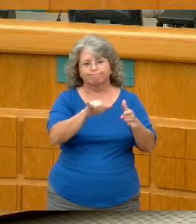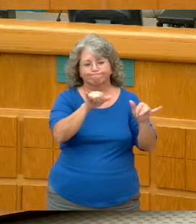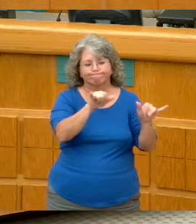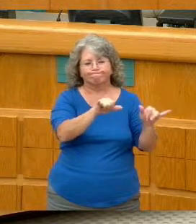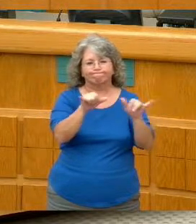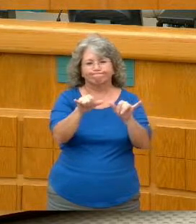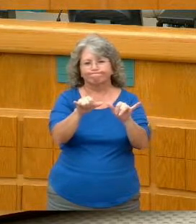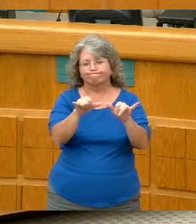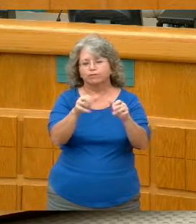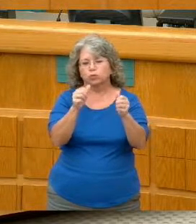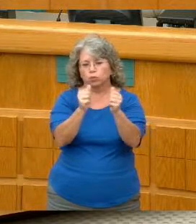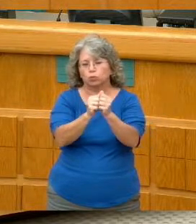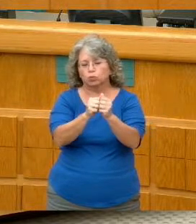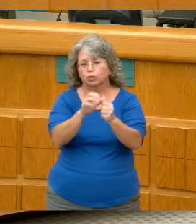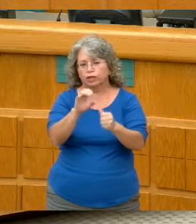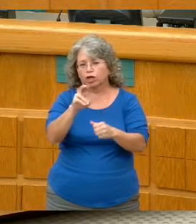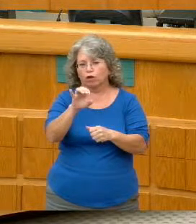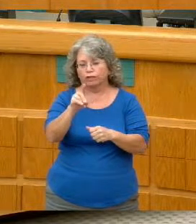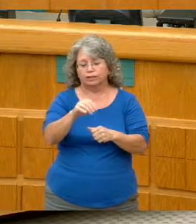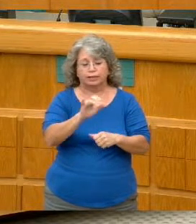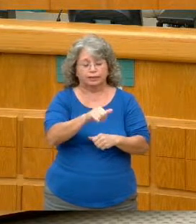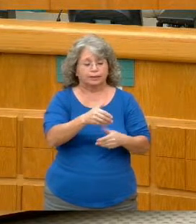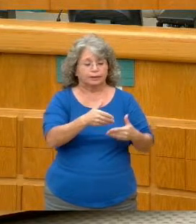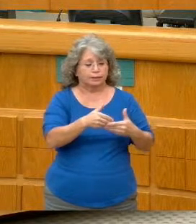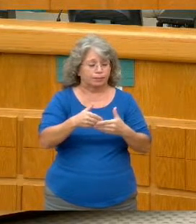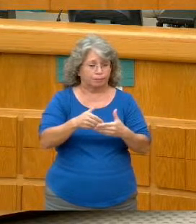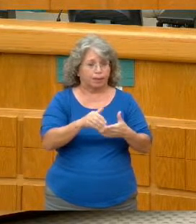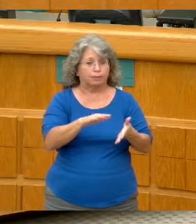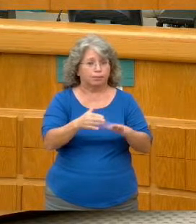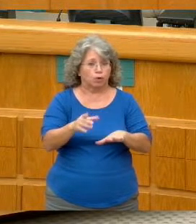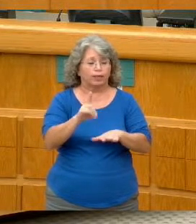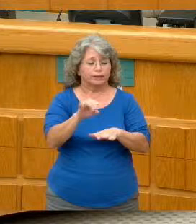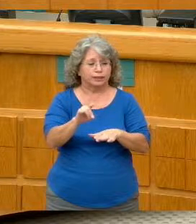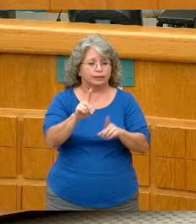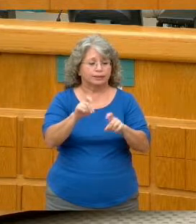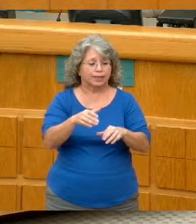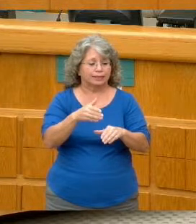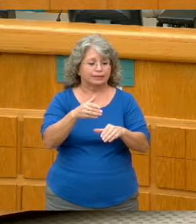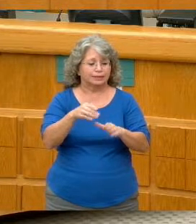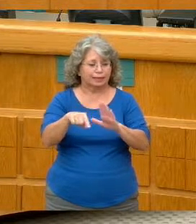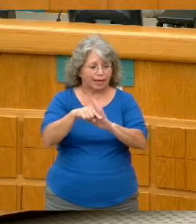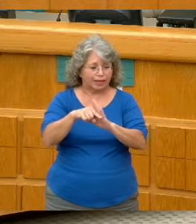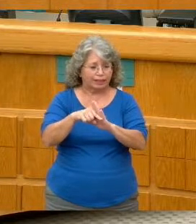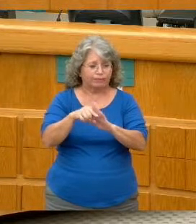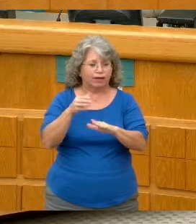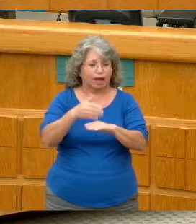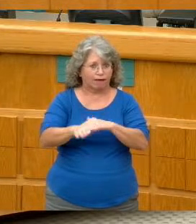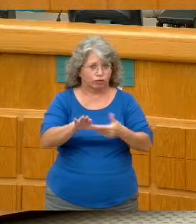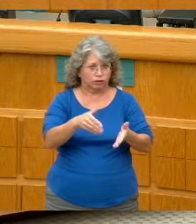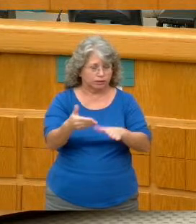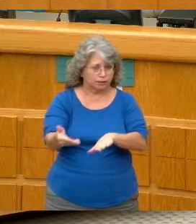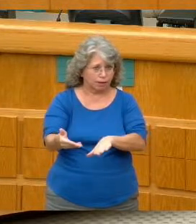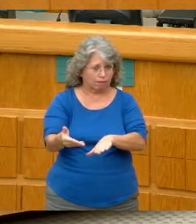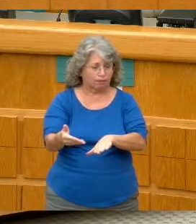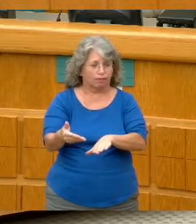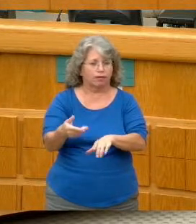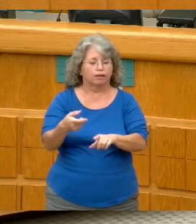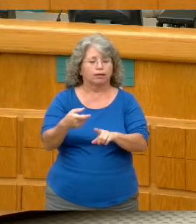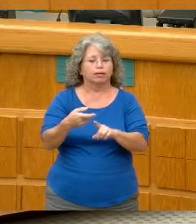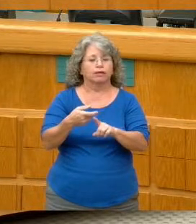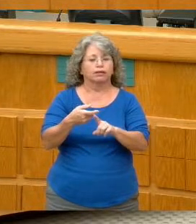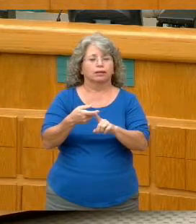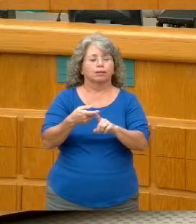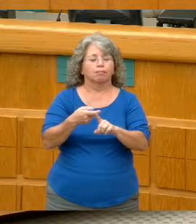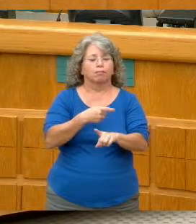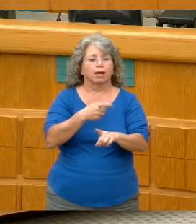And the baby boy tested negative for COVID-19 postmortem but given the novelty of this virus, there is a